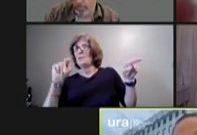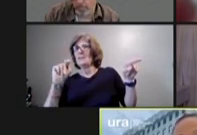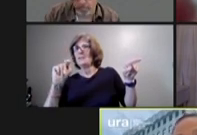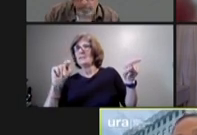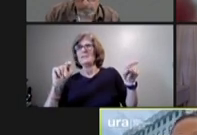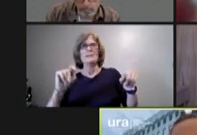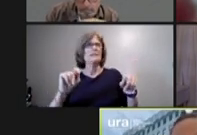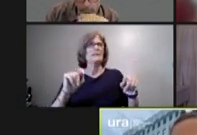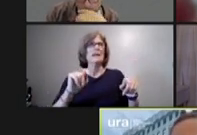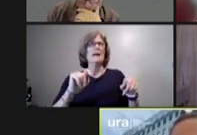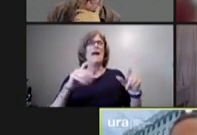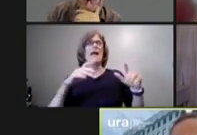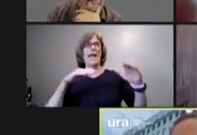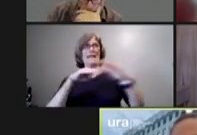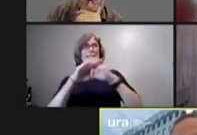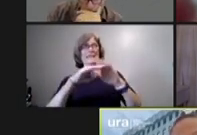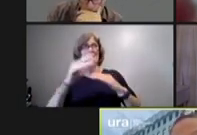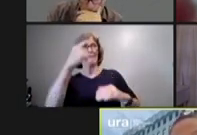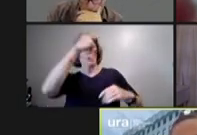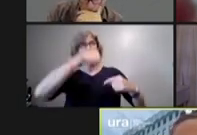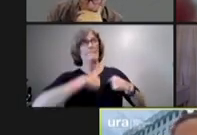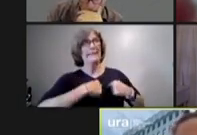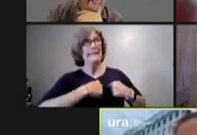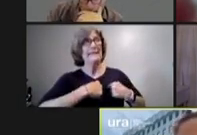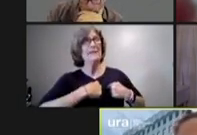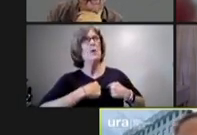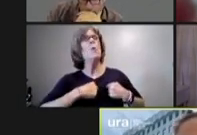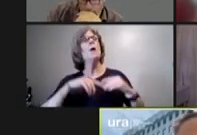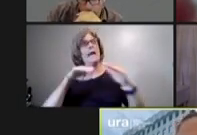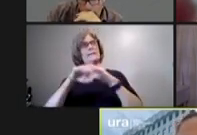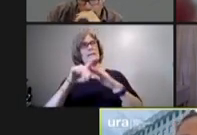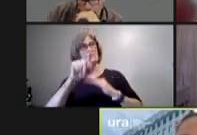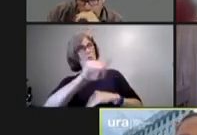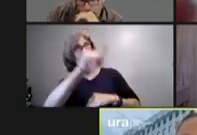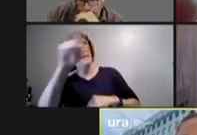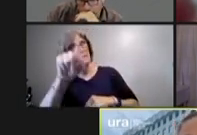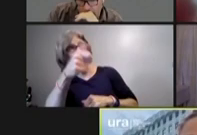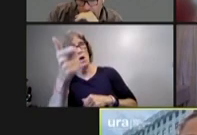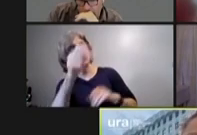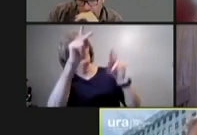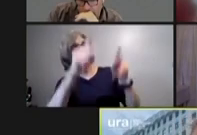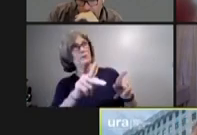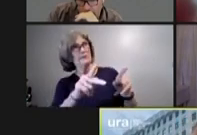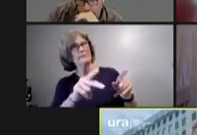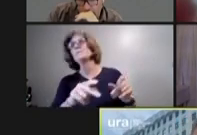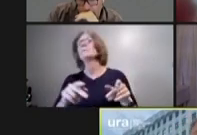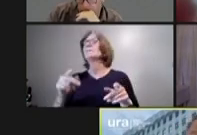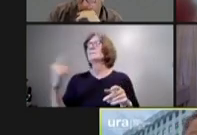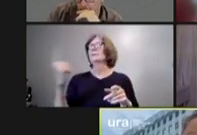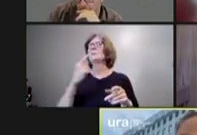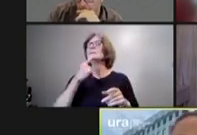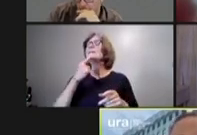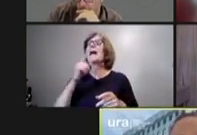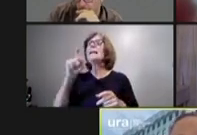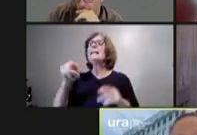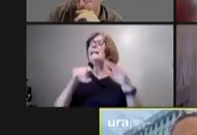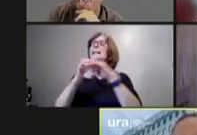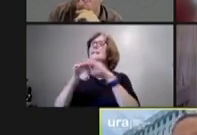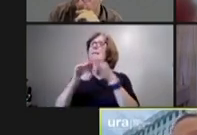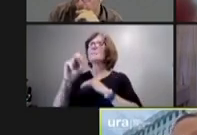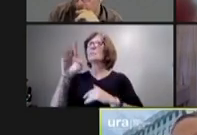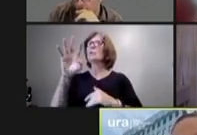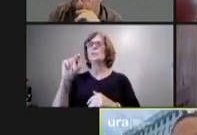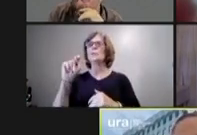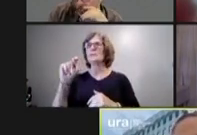practices from the management office, from the second that applicant comes through the door till they leave,